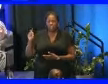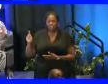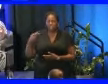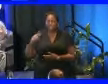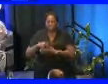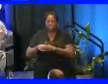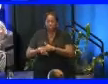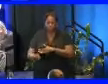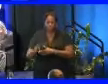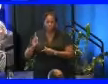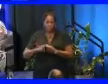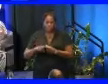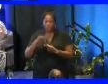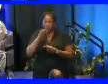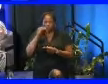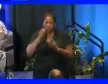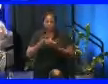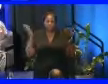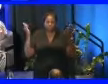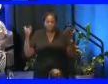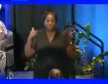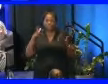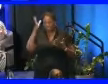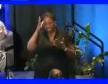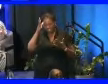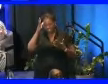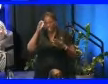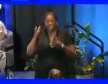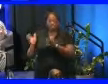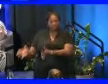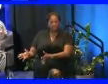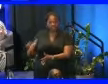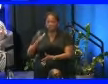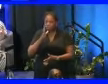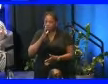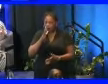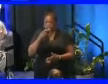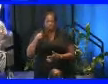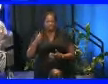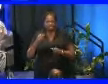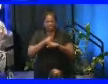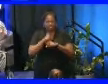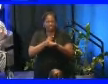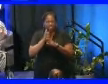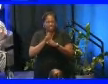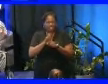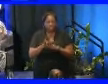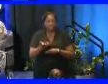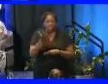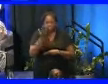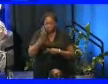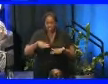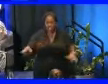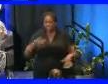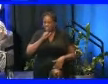into homelessness. My father abandoned us when we were kids. My mother, she fended for herself, 3 kids at 21 years of